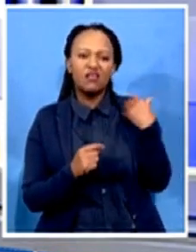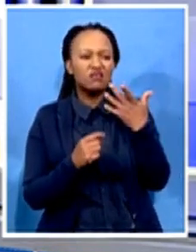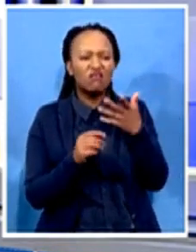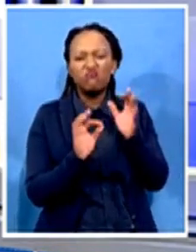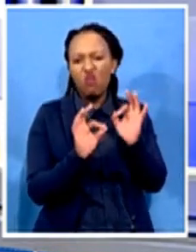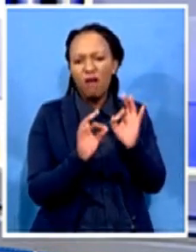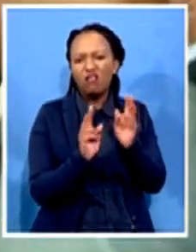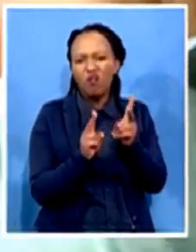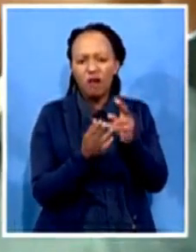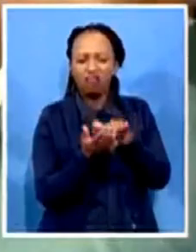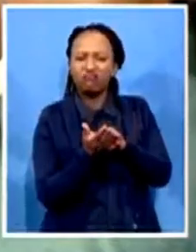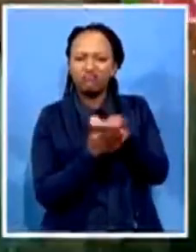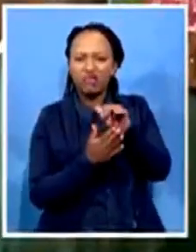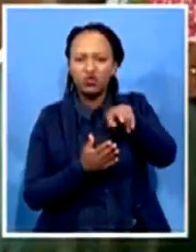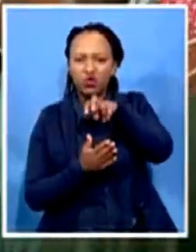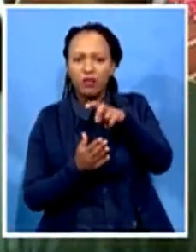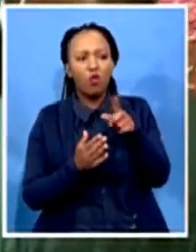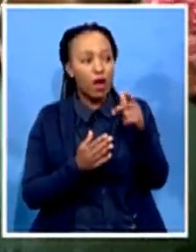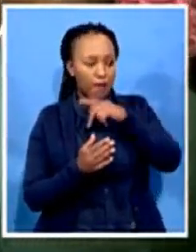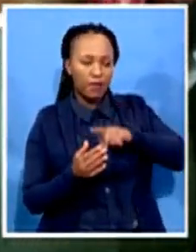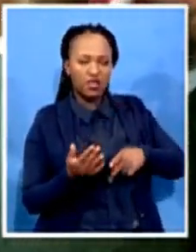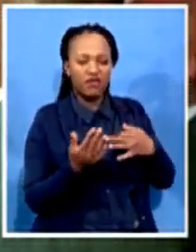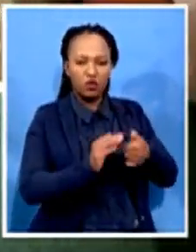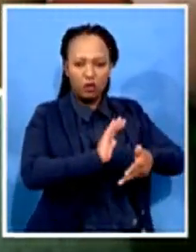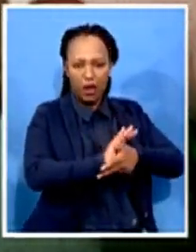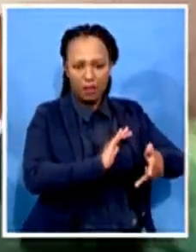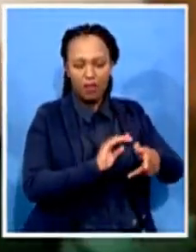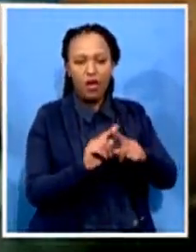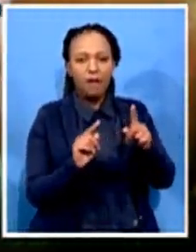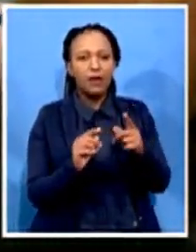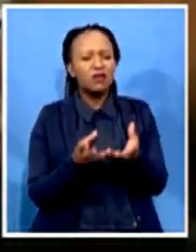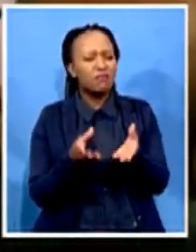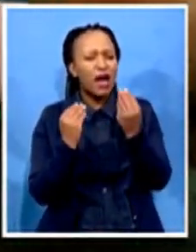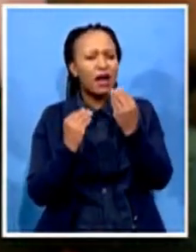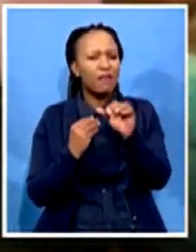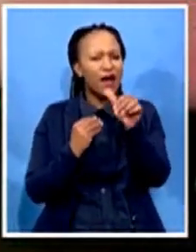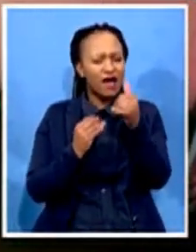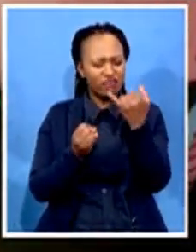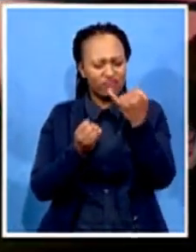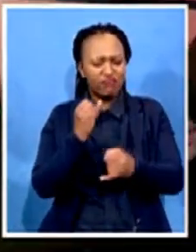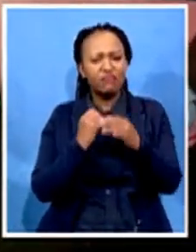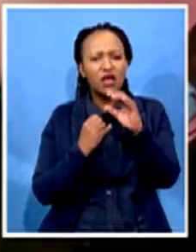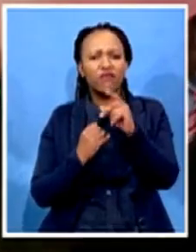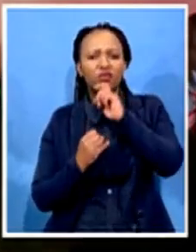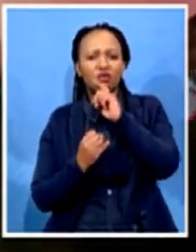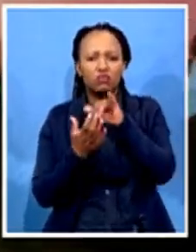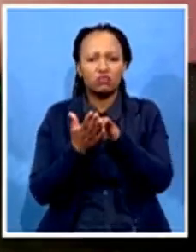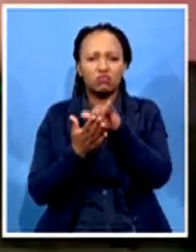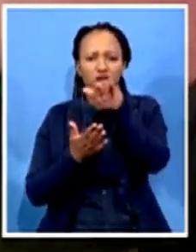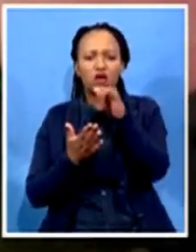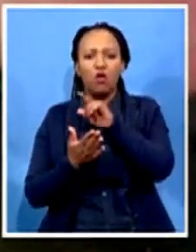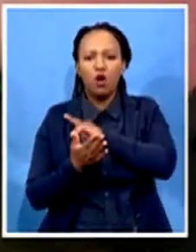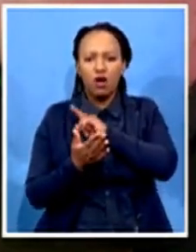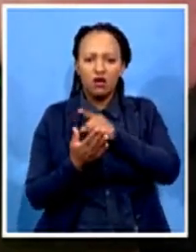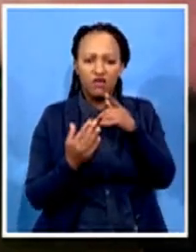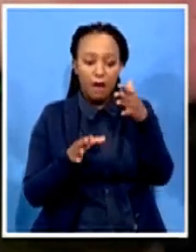permission. However, he found that it was an error of judgment to use the plane to convey a political party delegation